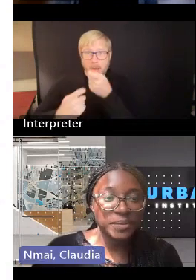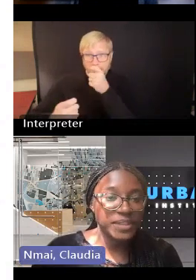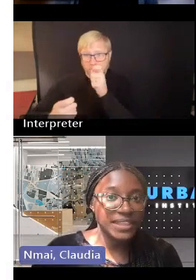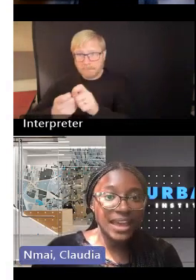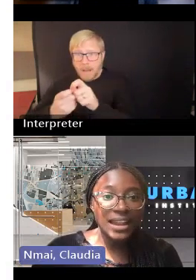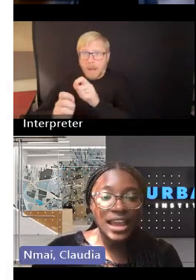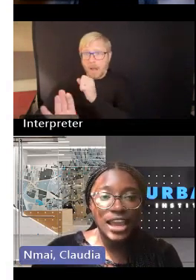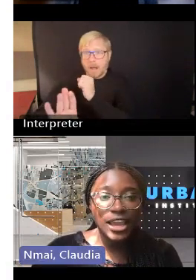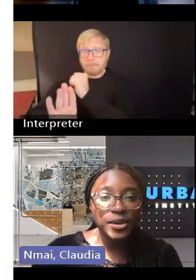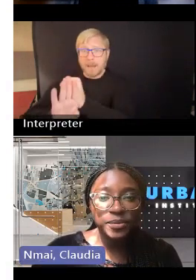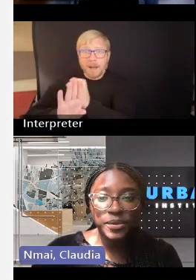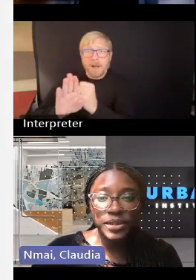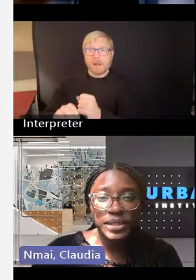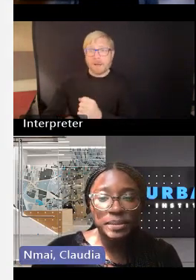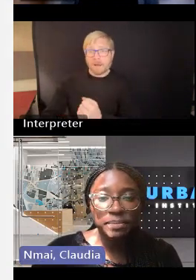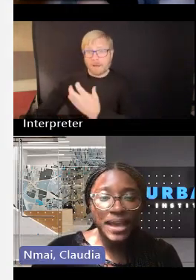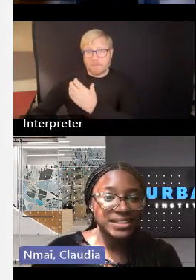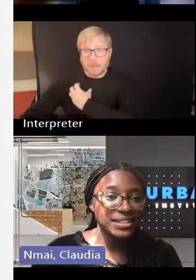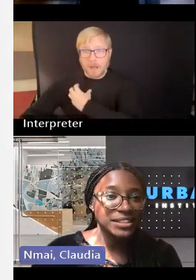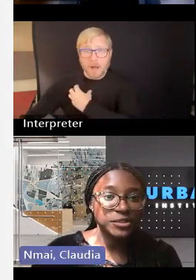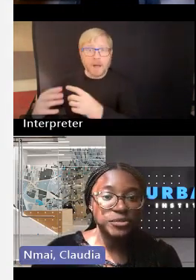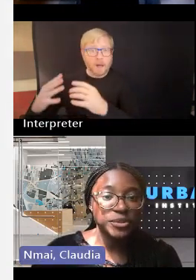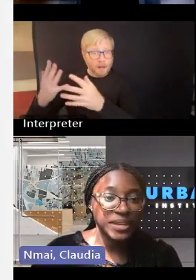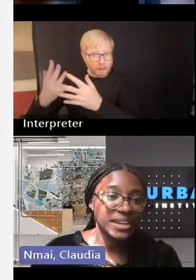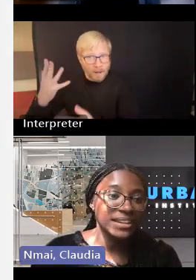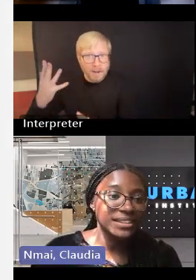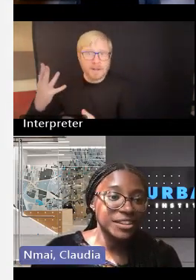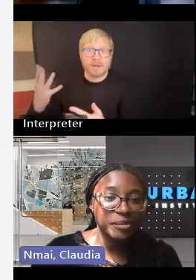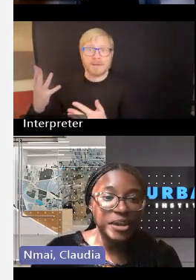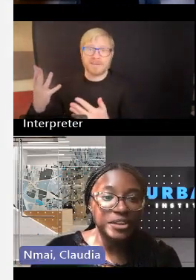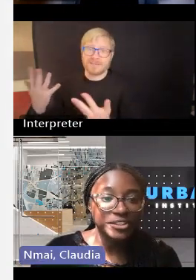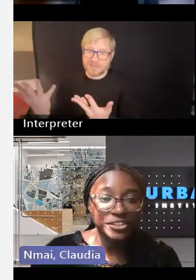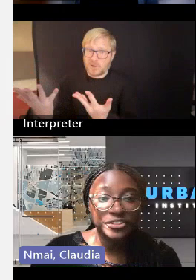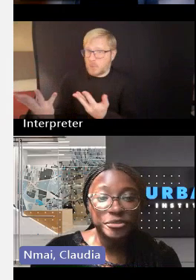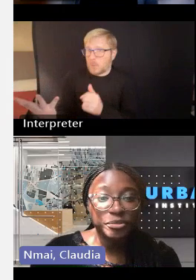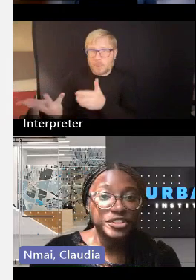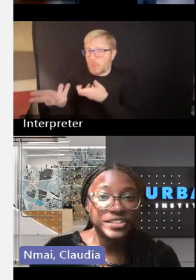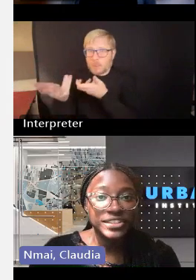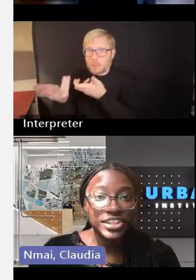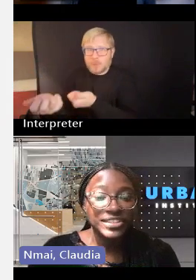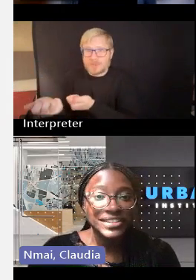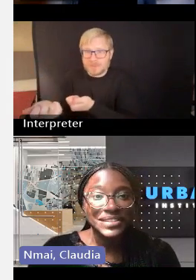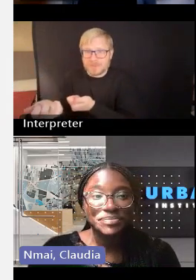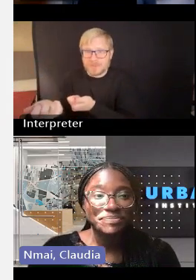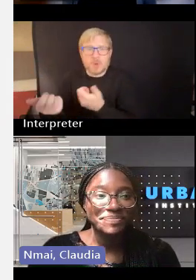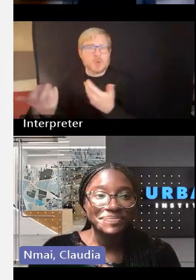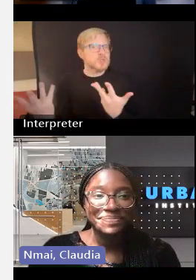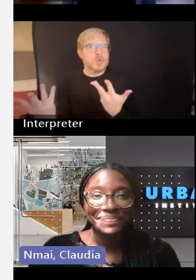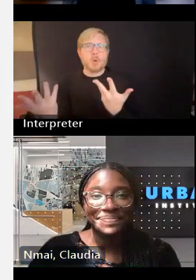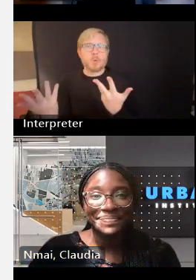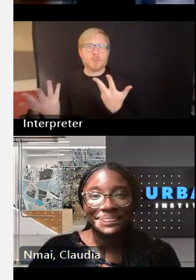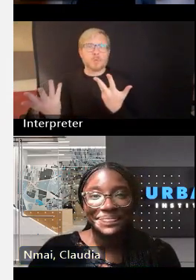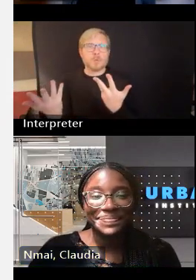And so with that, I will pass it to Marina to talk about alternative approaches to